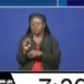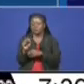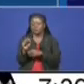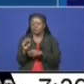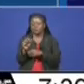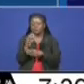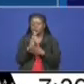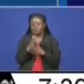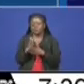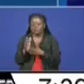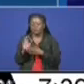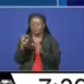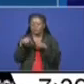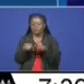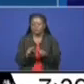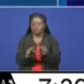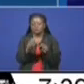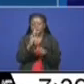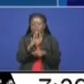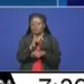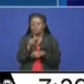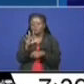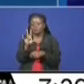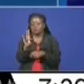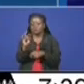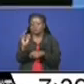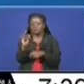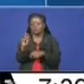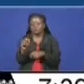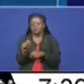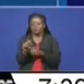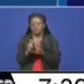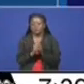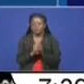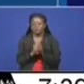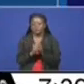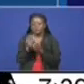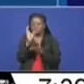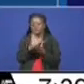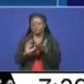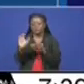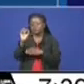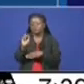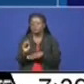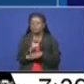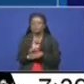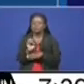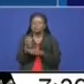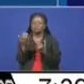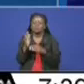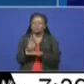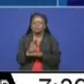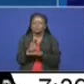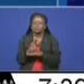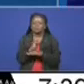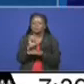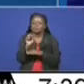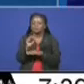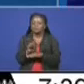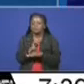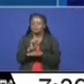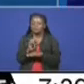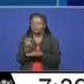conditions, 4 to 7 feet. Low tide takes place at 11:32 tonight. And then for the central and southeastern islands tonight, east to southeast